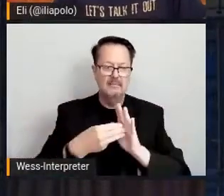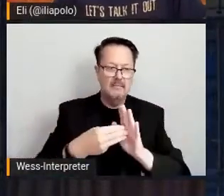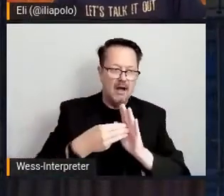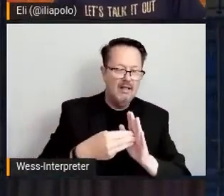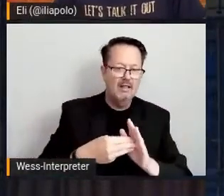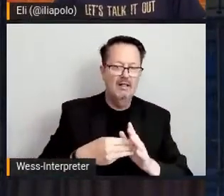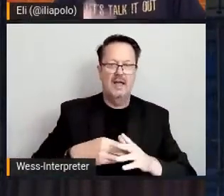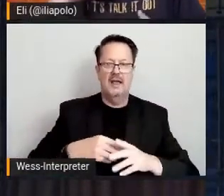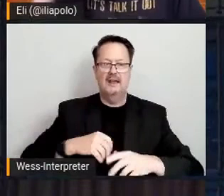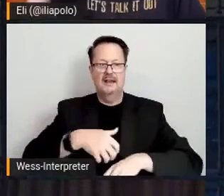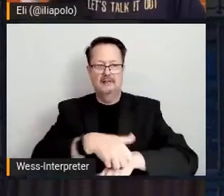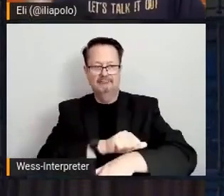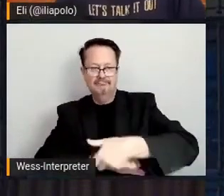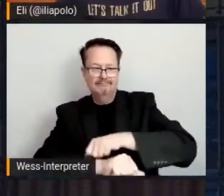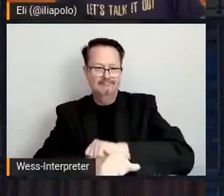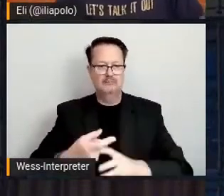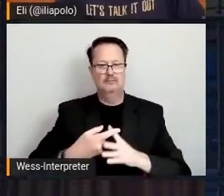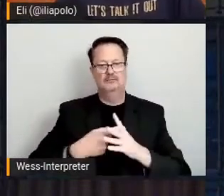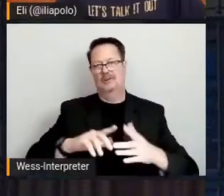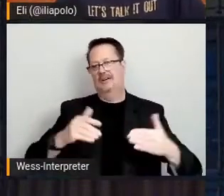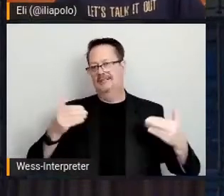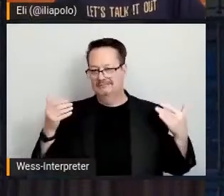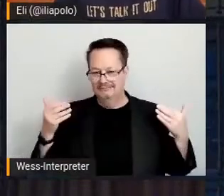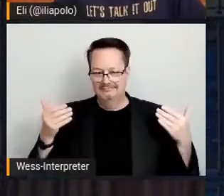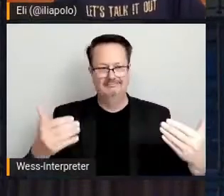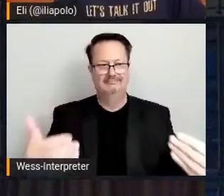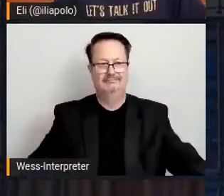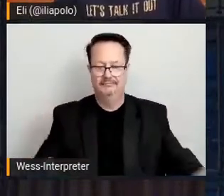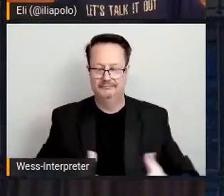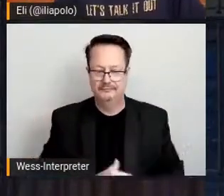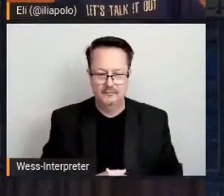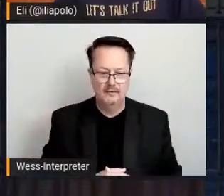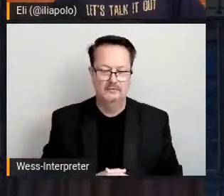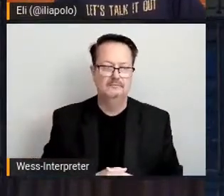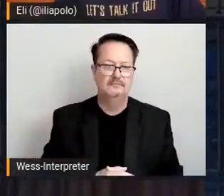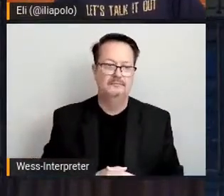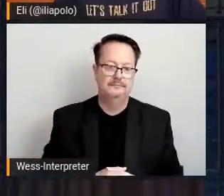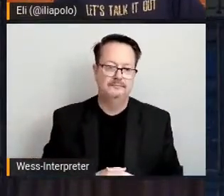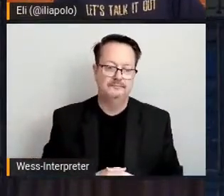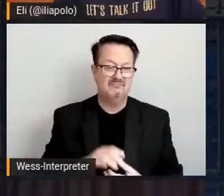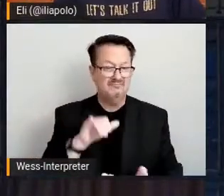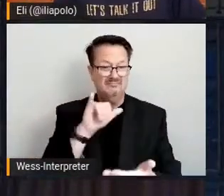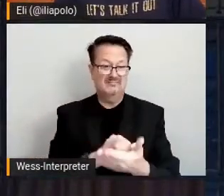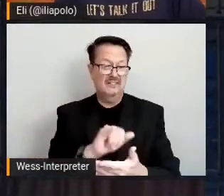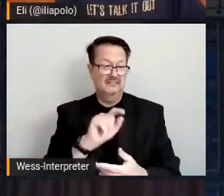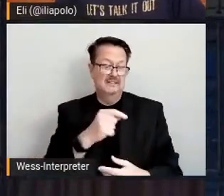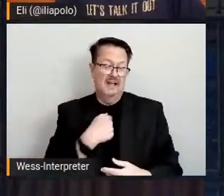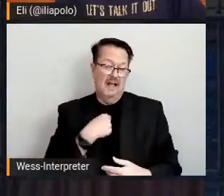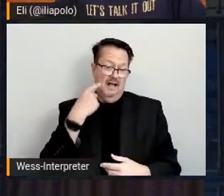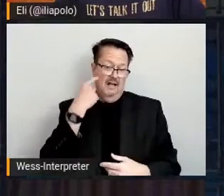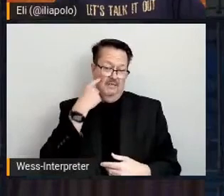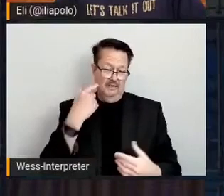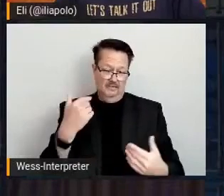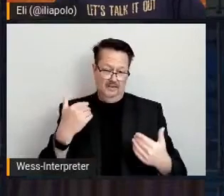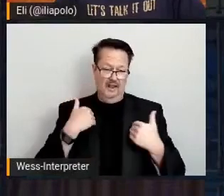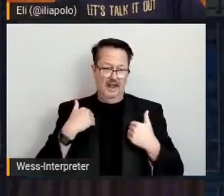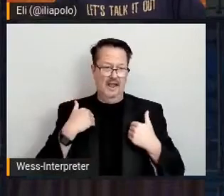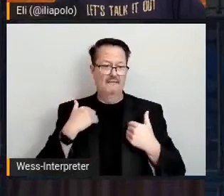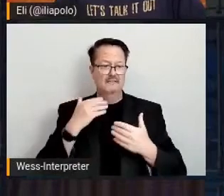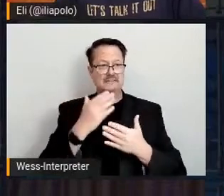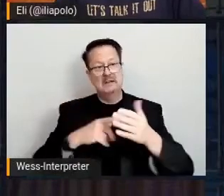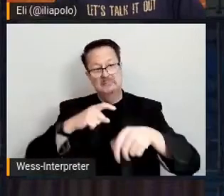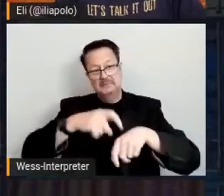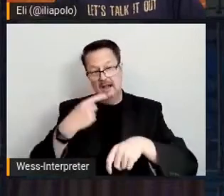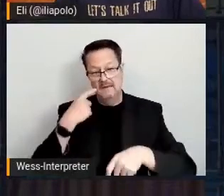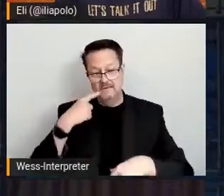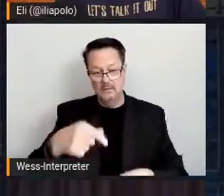towards incubation and moving forward. All right, so that's it. I think maybe we have some time for